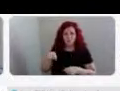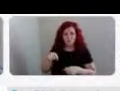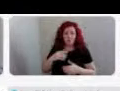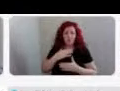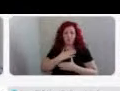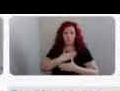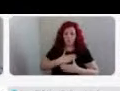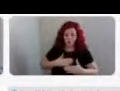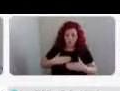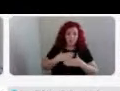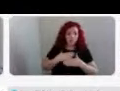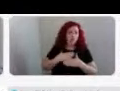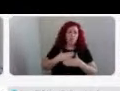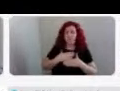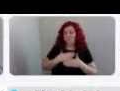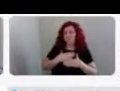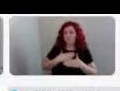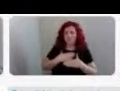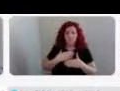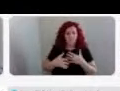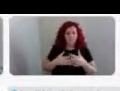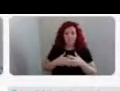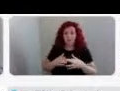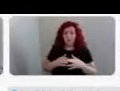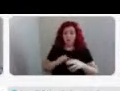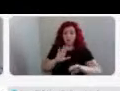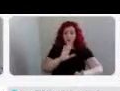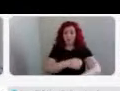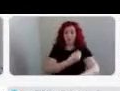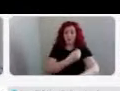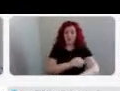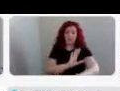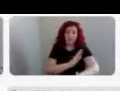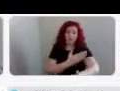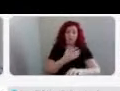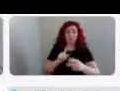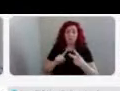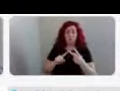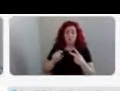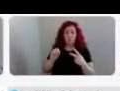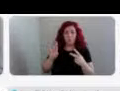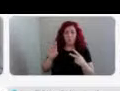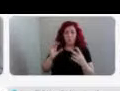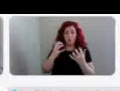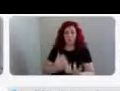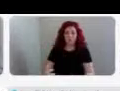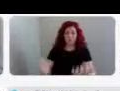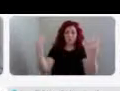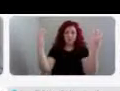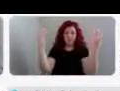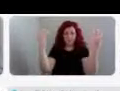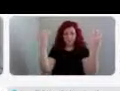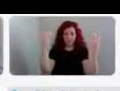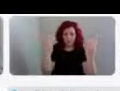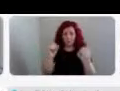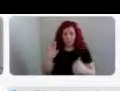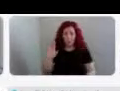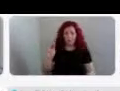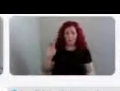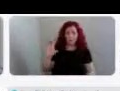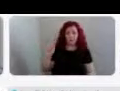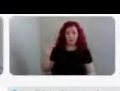whether it be at the symphony or at the hillenbrand stadium or mchale